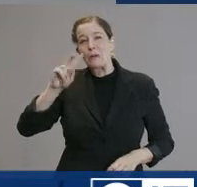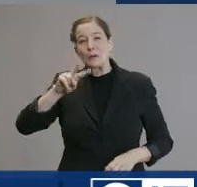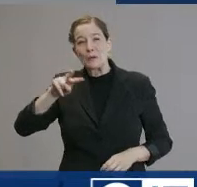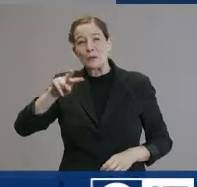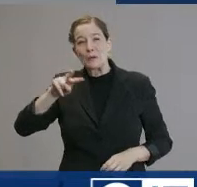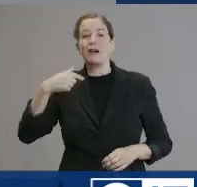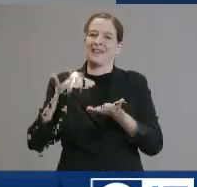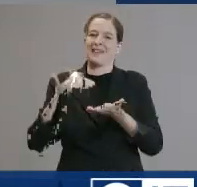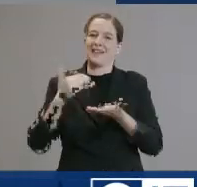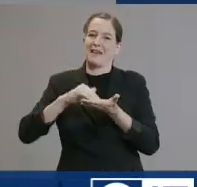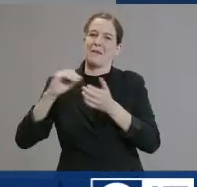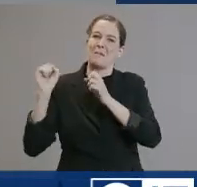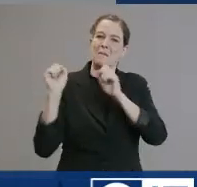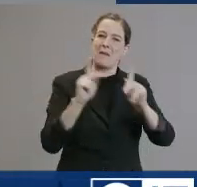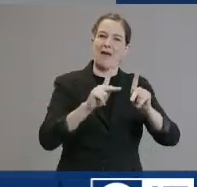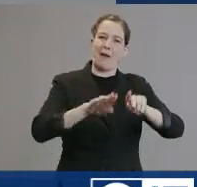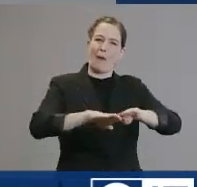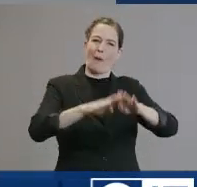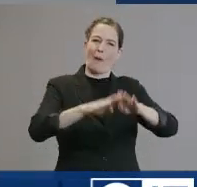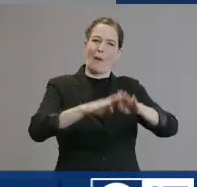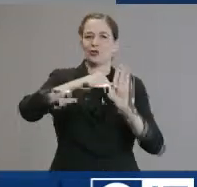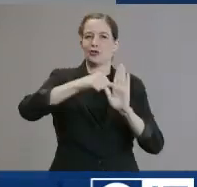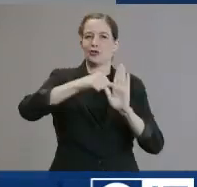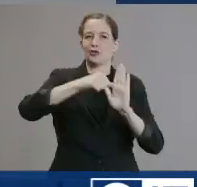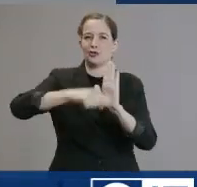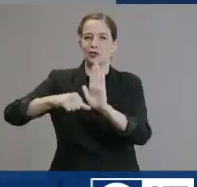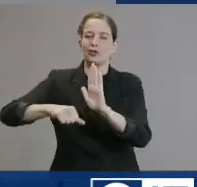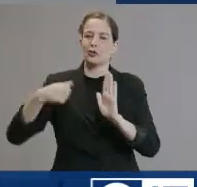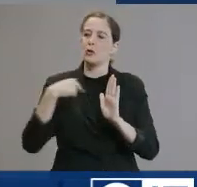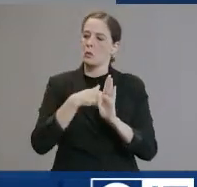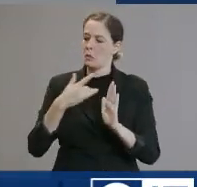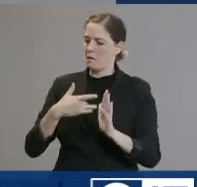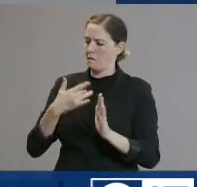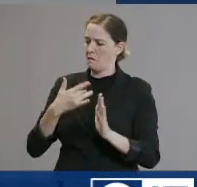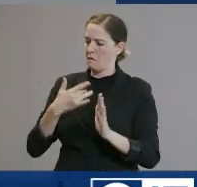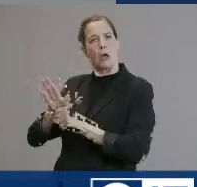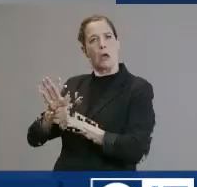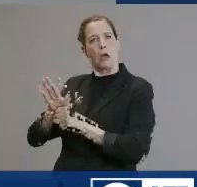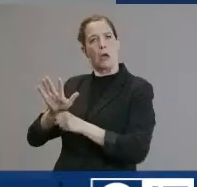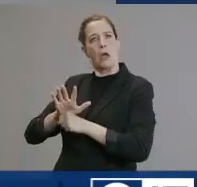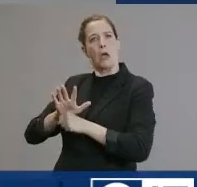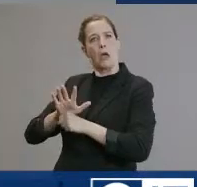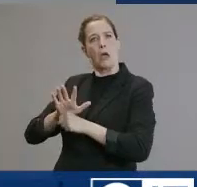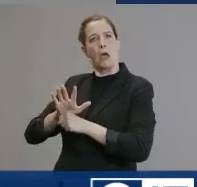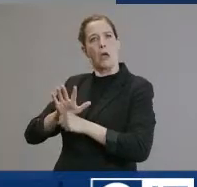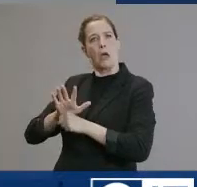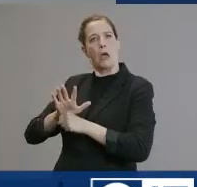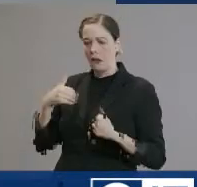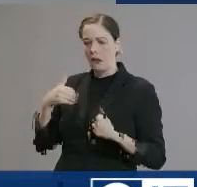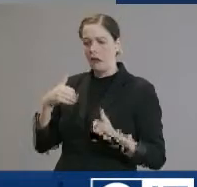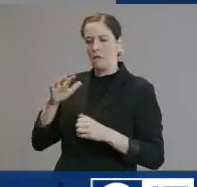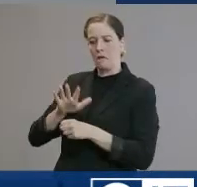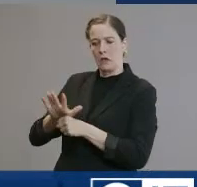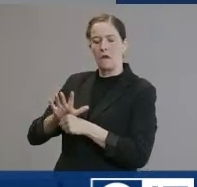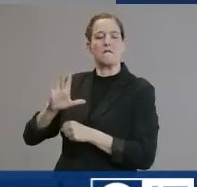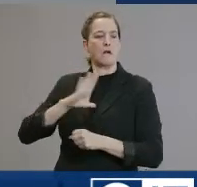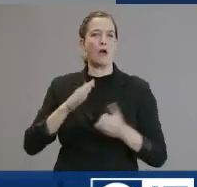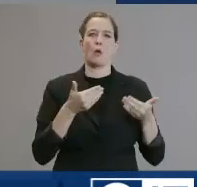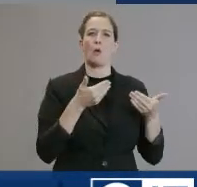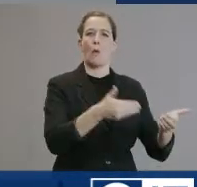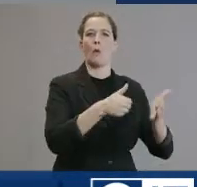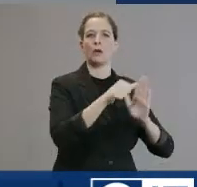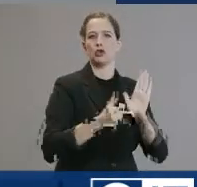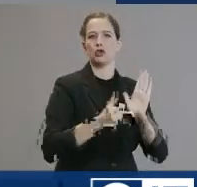arms around the PPE issue in the state of Arizona at that time. On April 23rd, we were